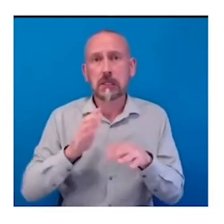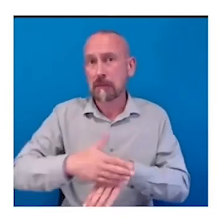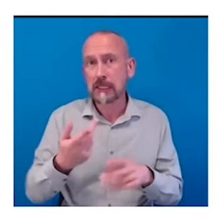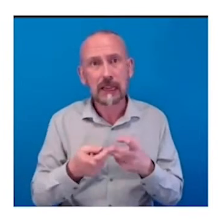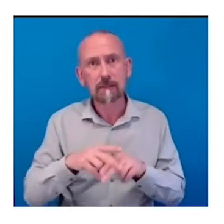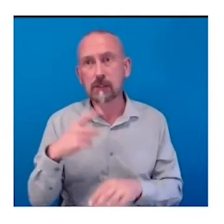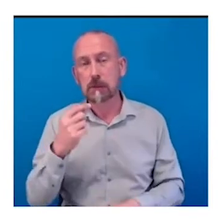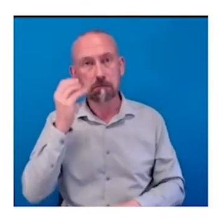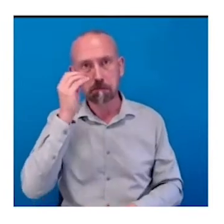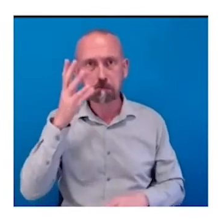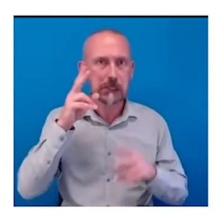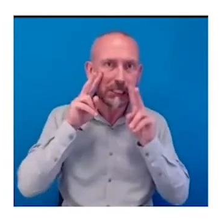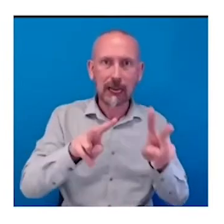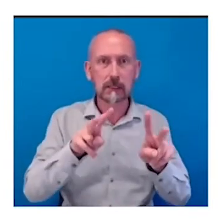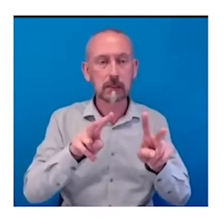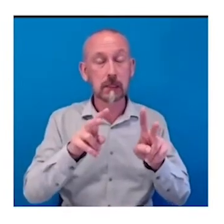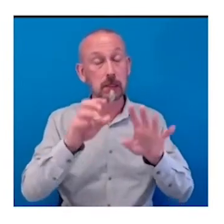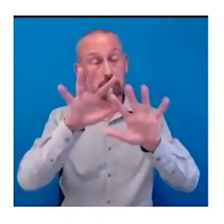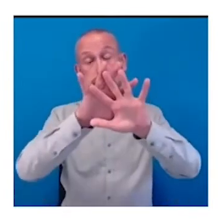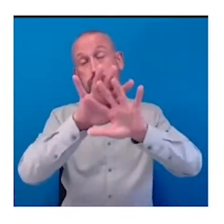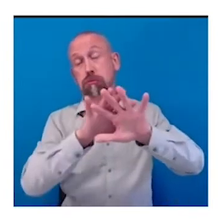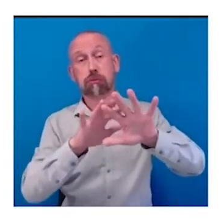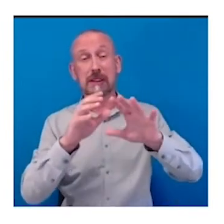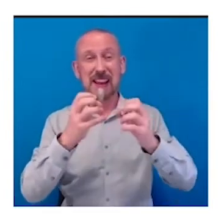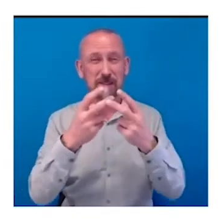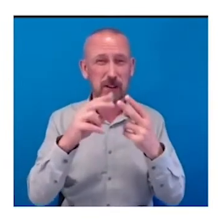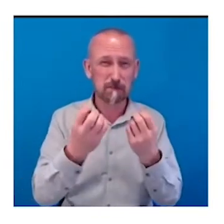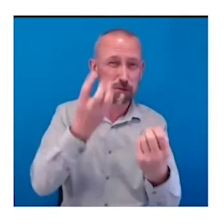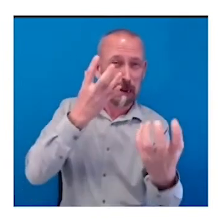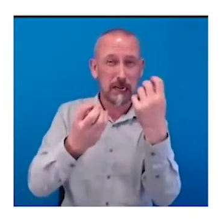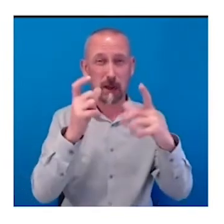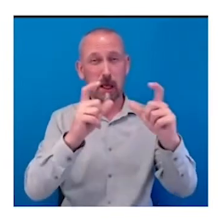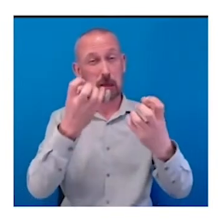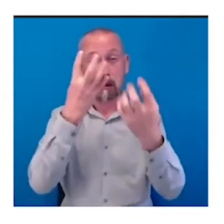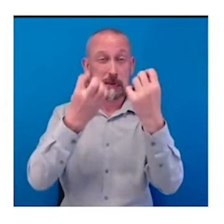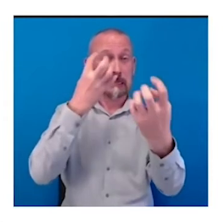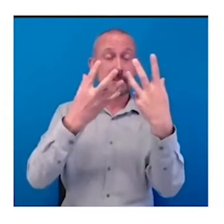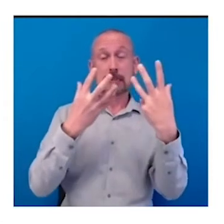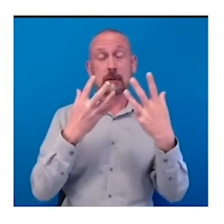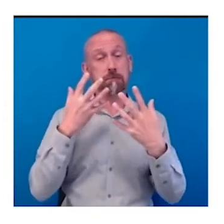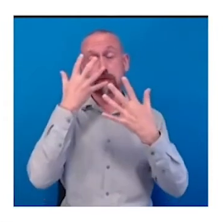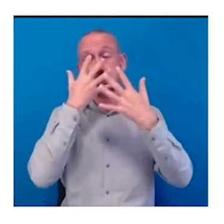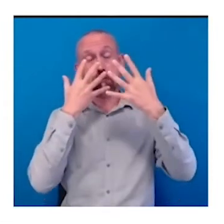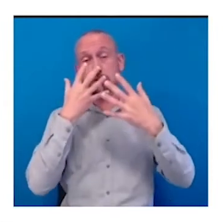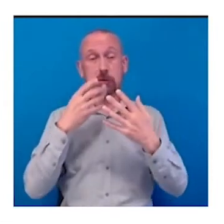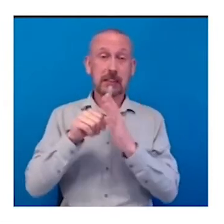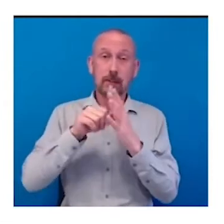sighted person can see that on television sometimes if very gaudy colors are used for too long, how hard that becomes to read.